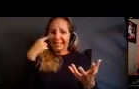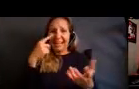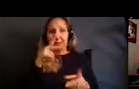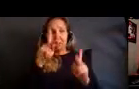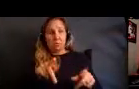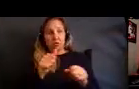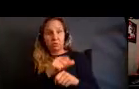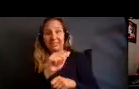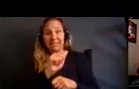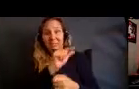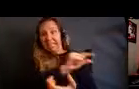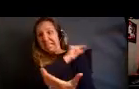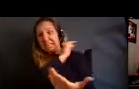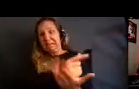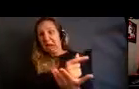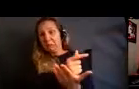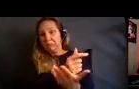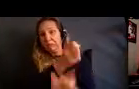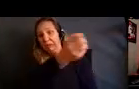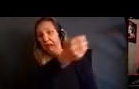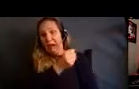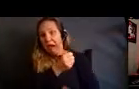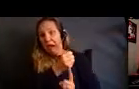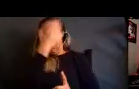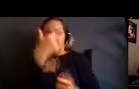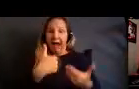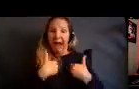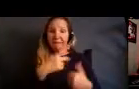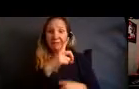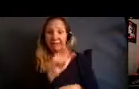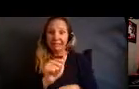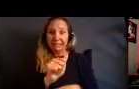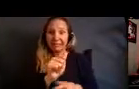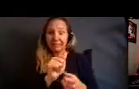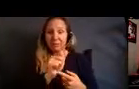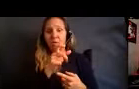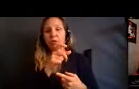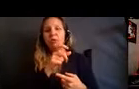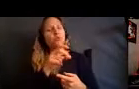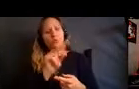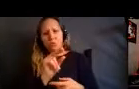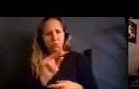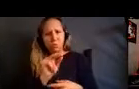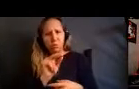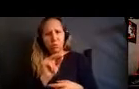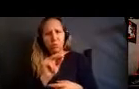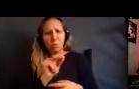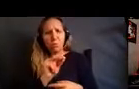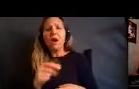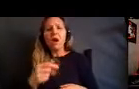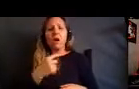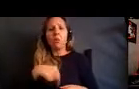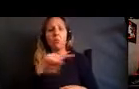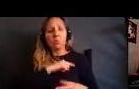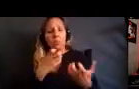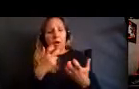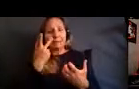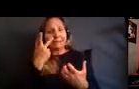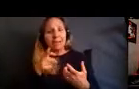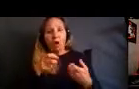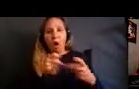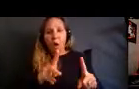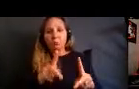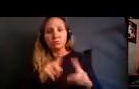disability is guaranteed the role by identifying they're part of a minority group, but rather we want to give them the opportunity to show up